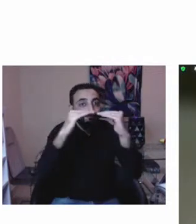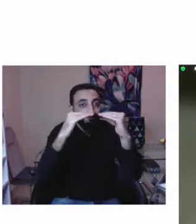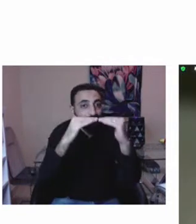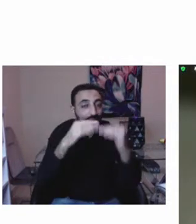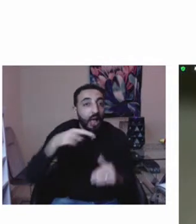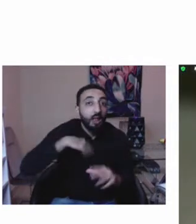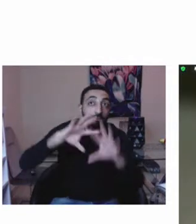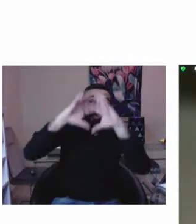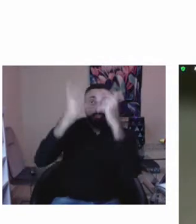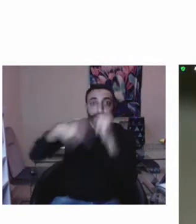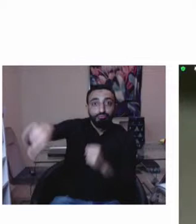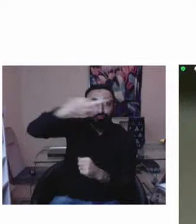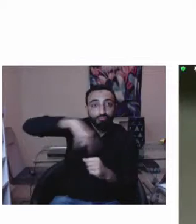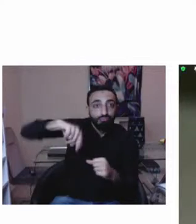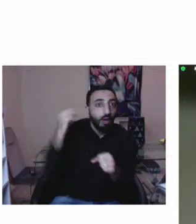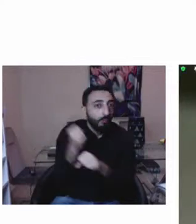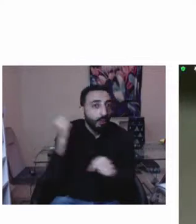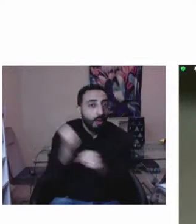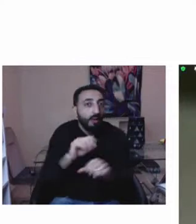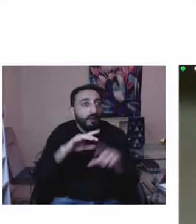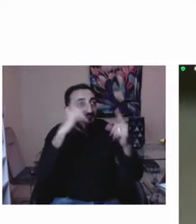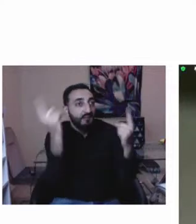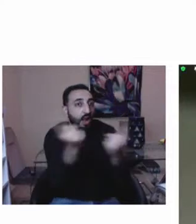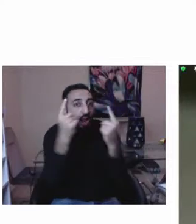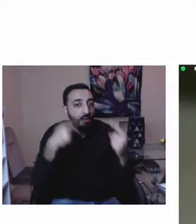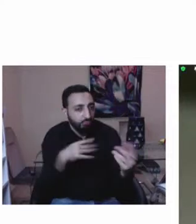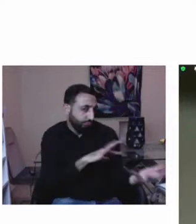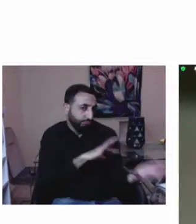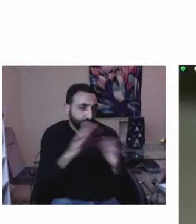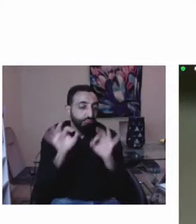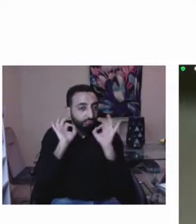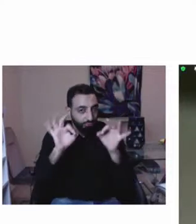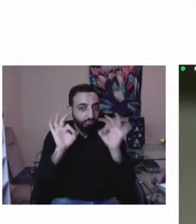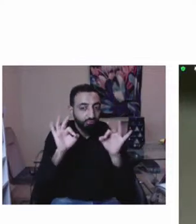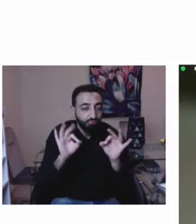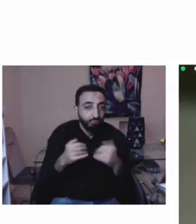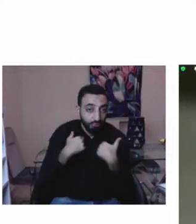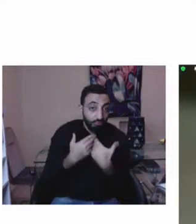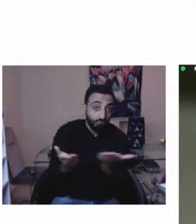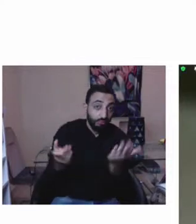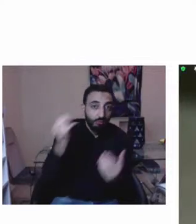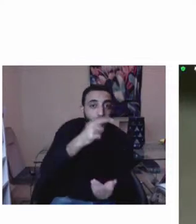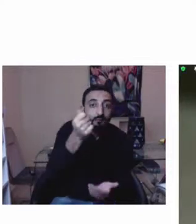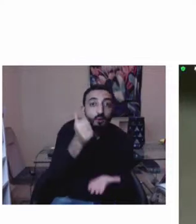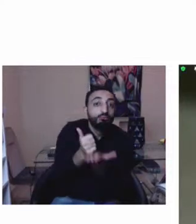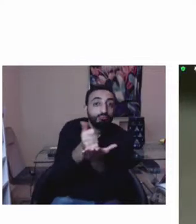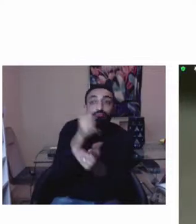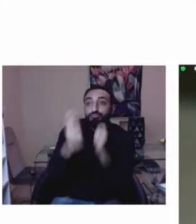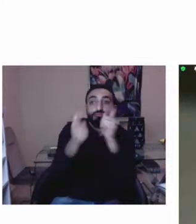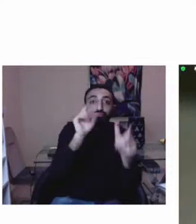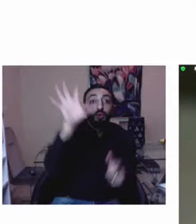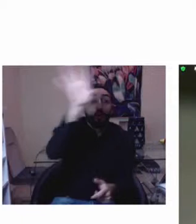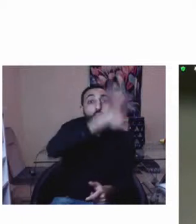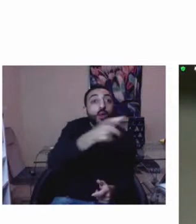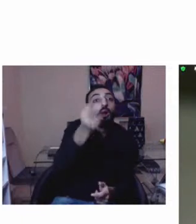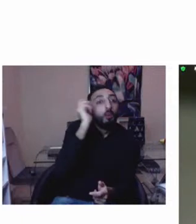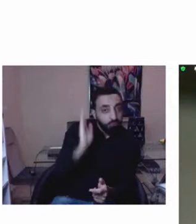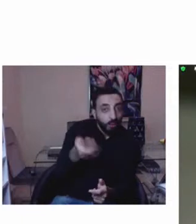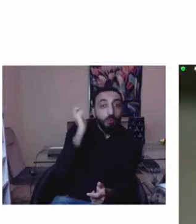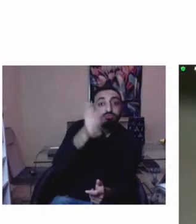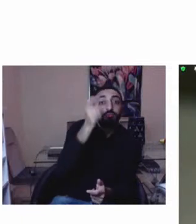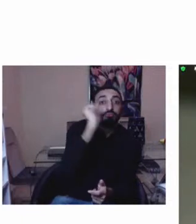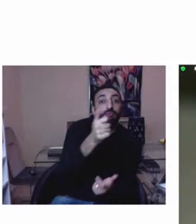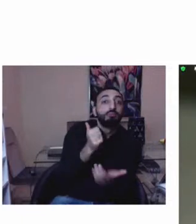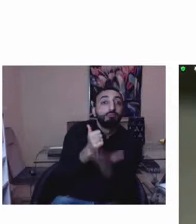limited possibilities to directly fund initiatives that only require small amounts of funding, the